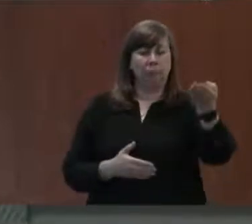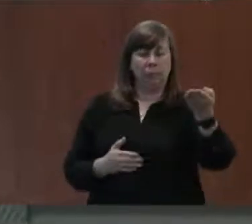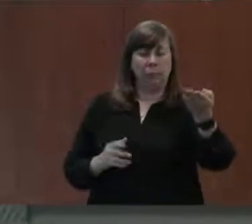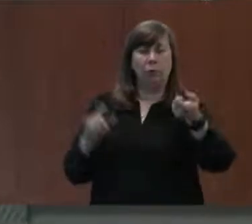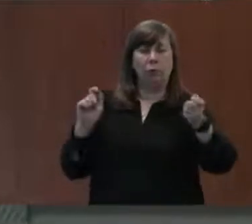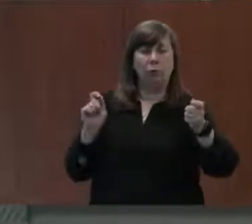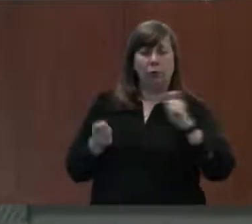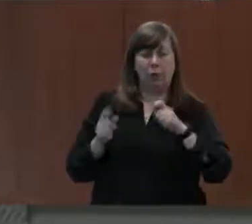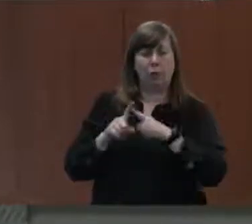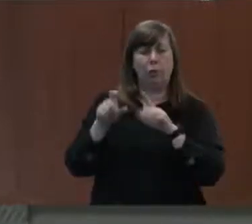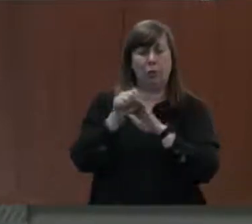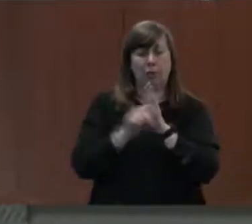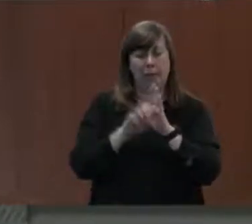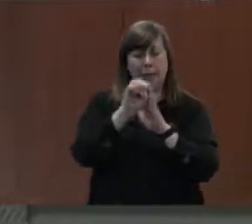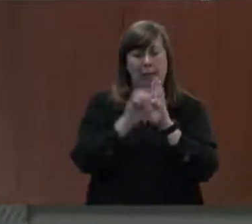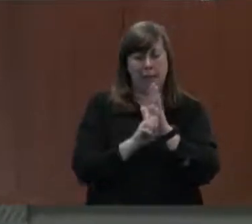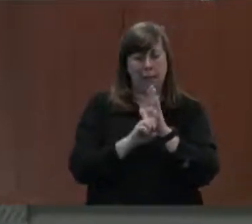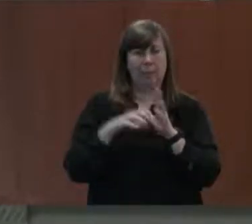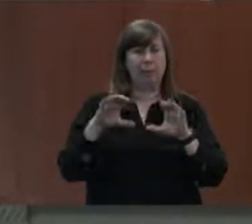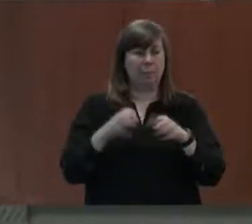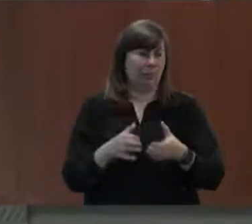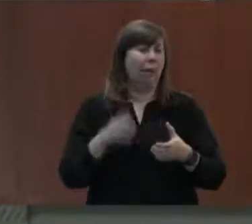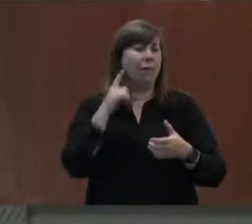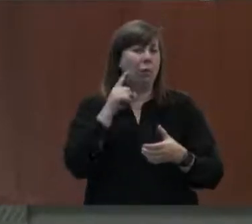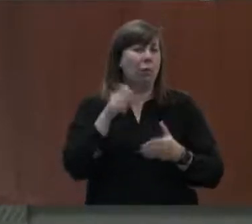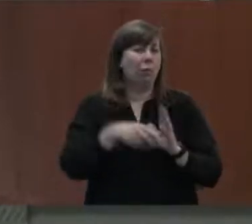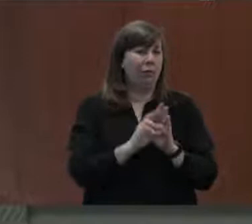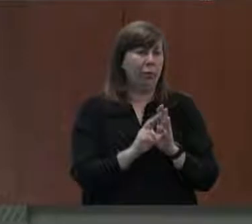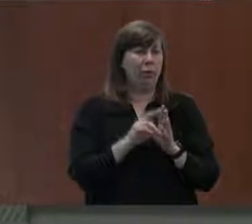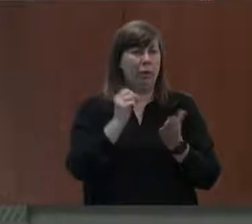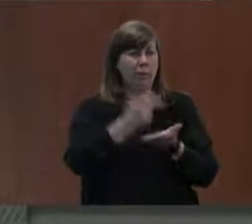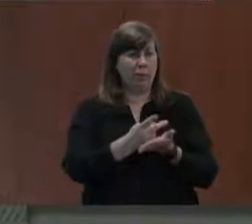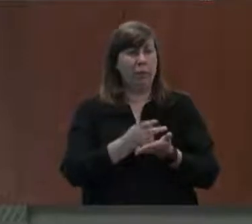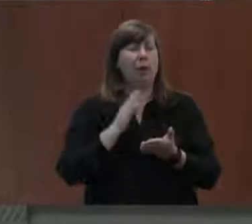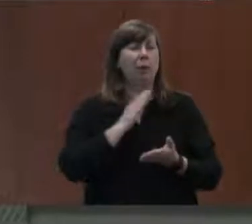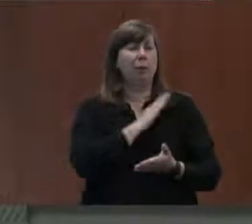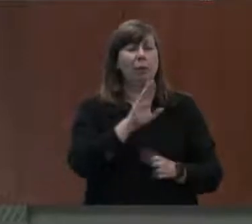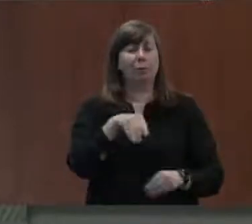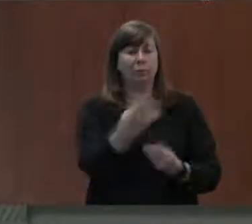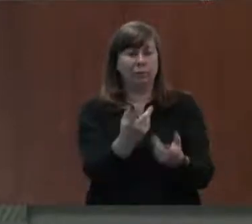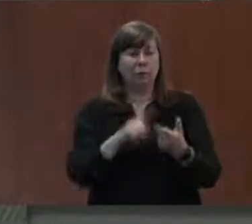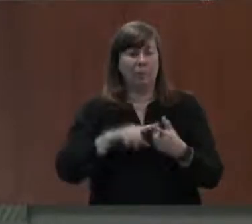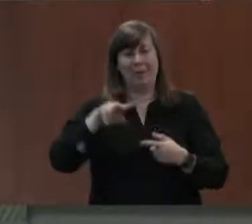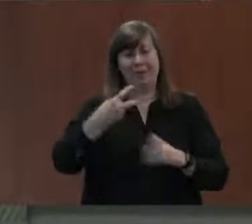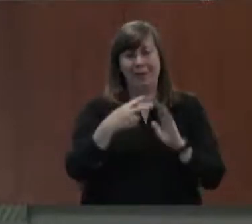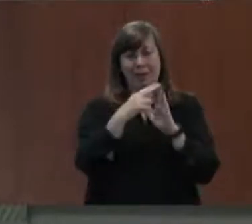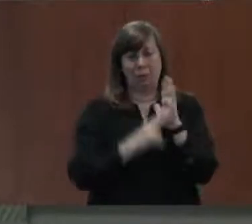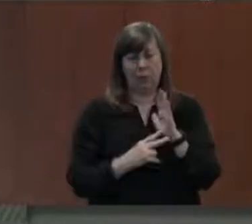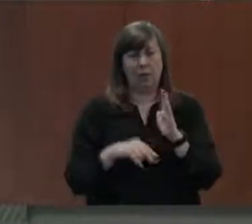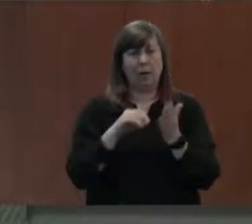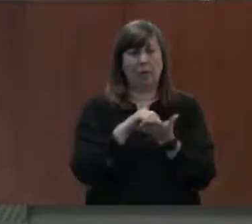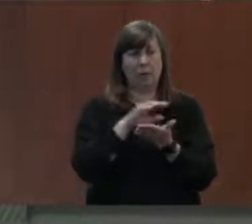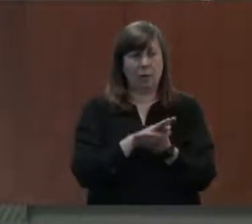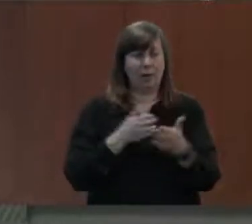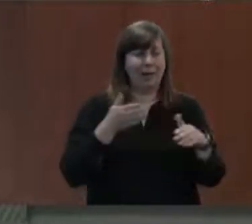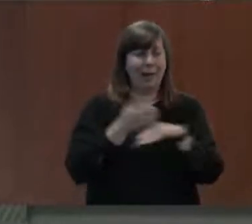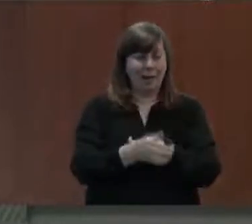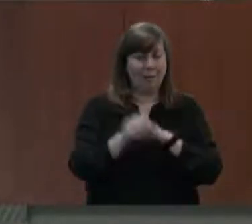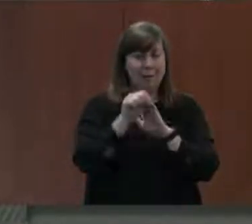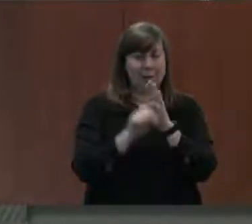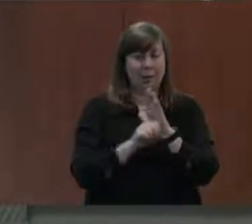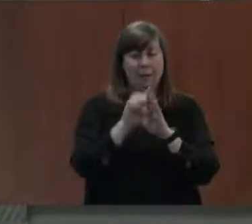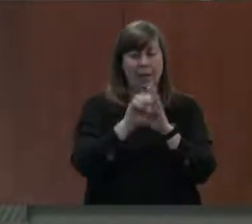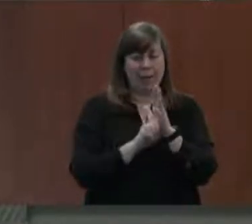proposed changes to the State Ethics Commission for review and approval. The board will be presented with the second reading of the documents after the State